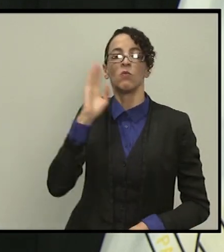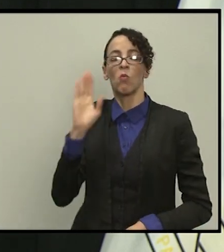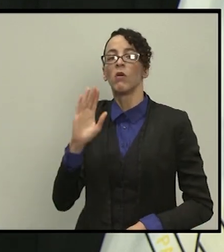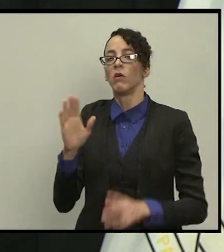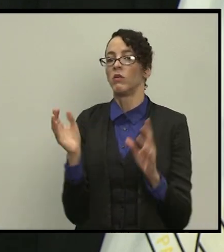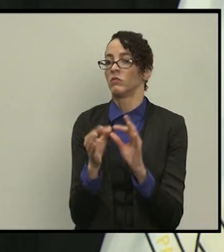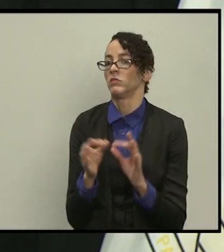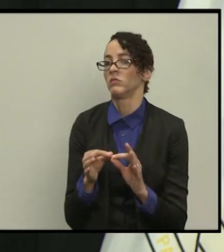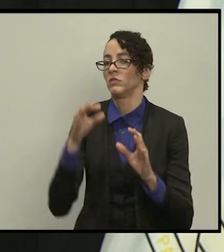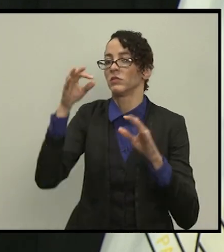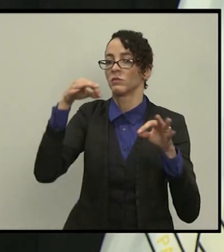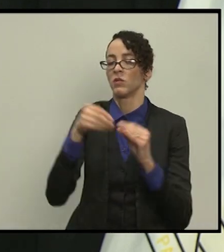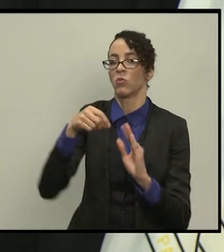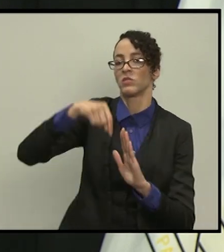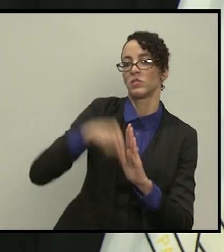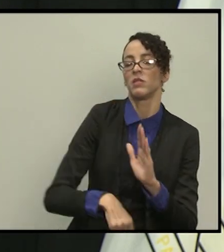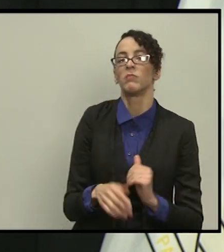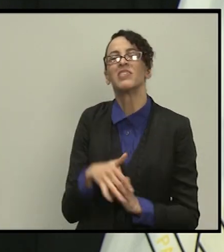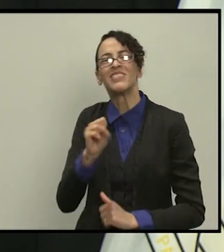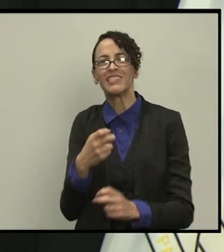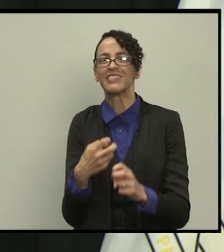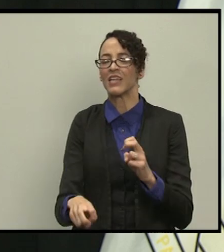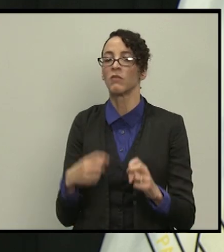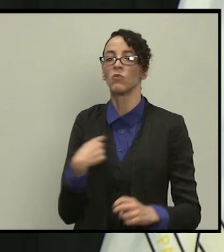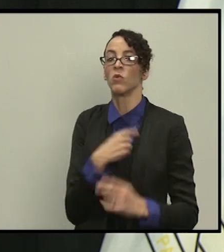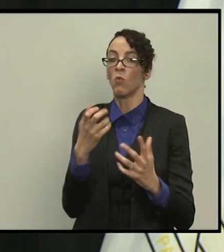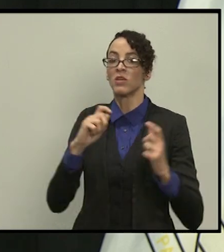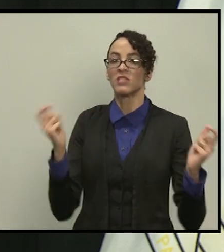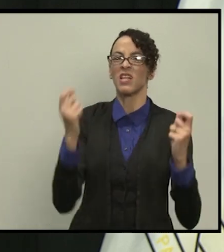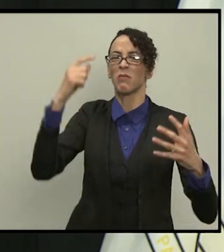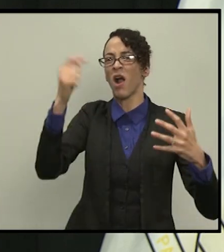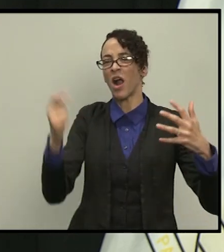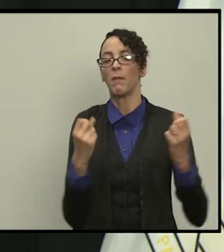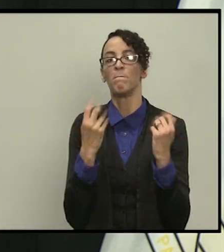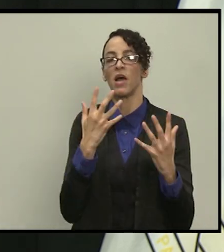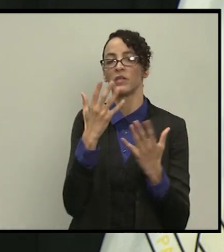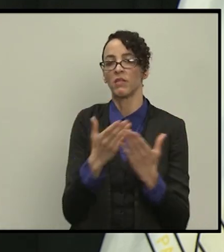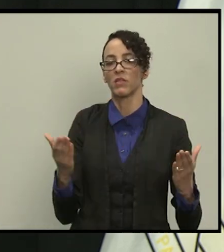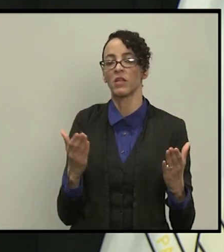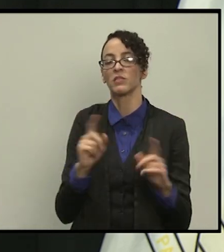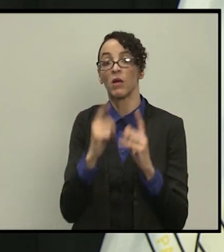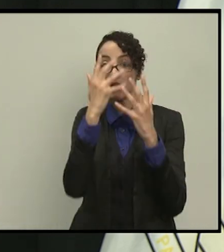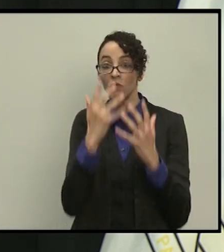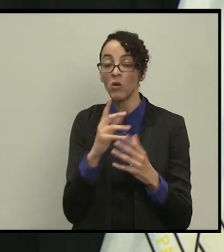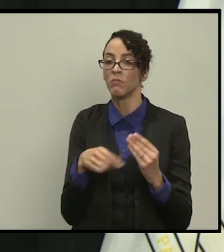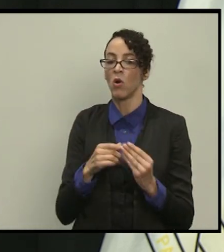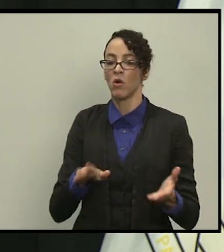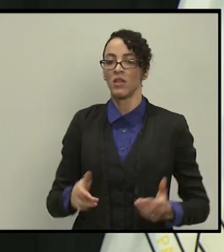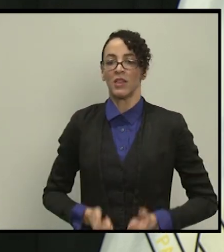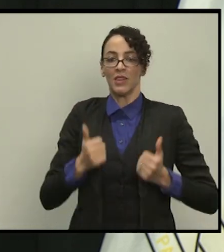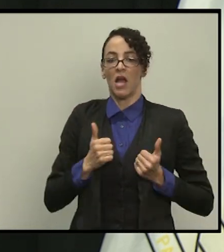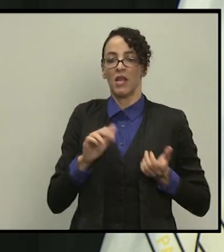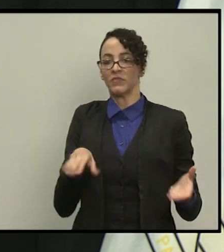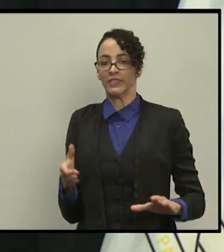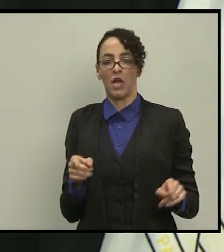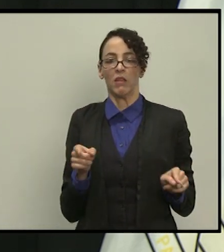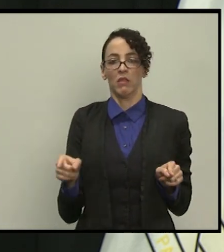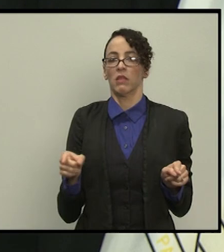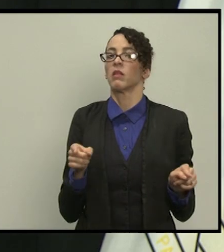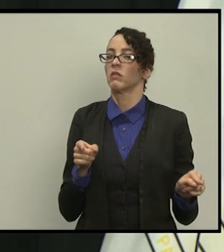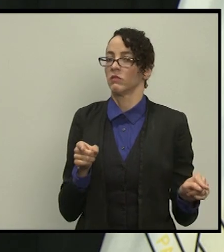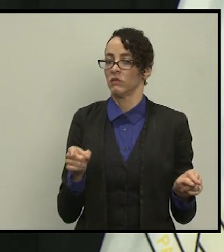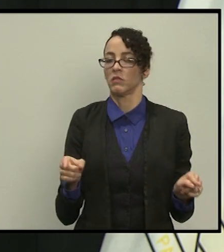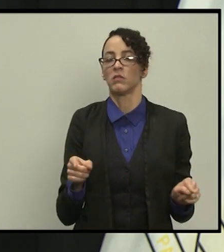celebrate so many things right now, but unfortunately, it's a matter of life or death. And this is why we are